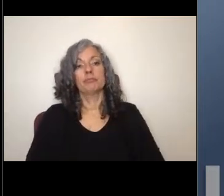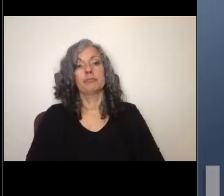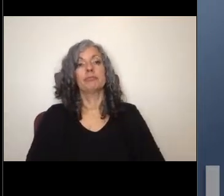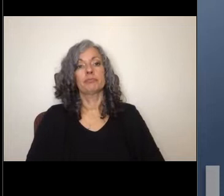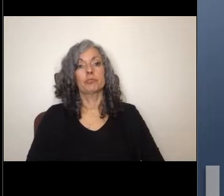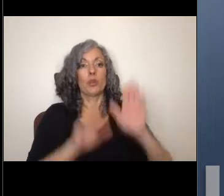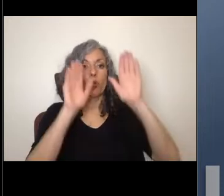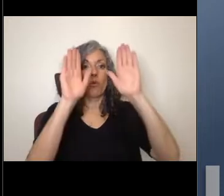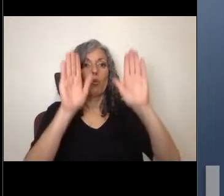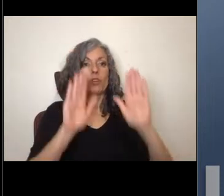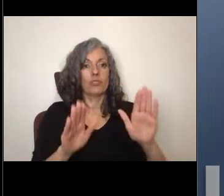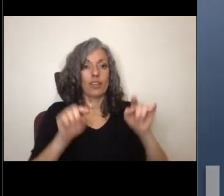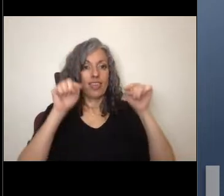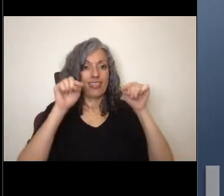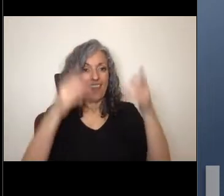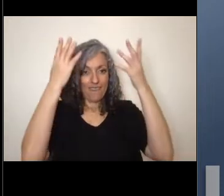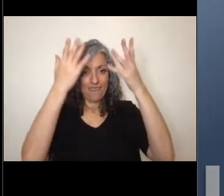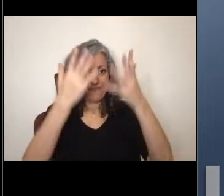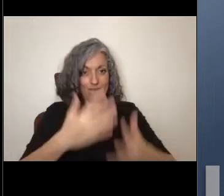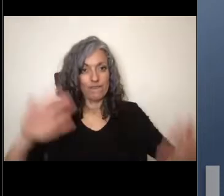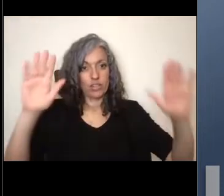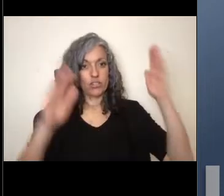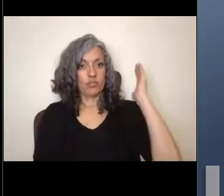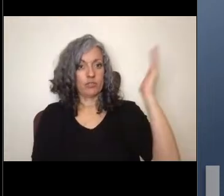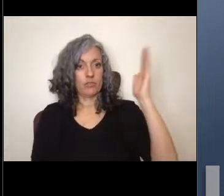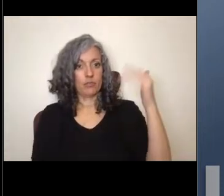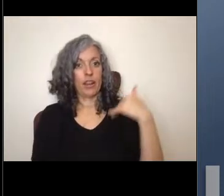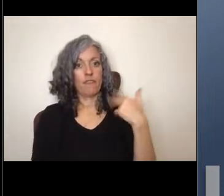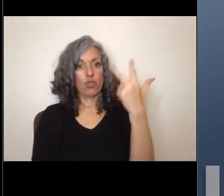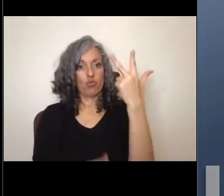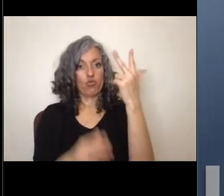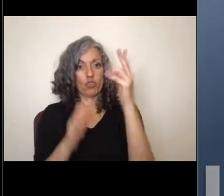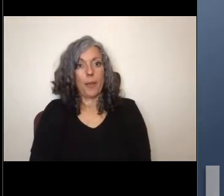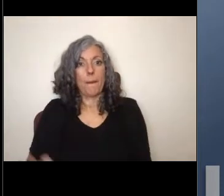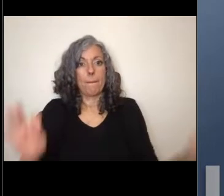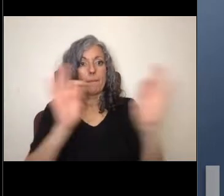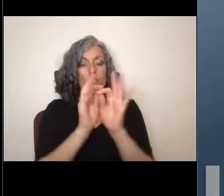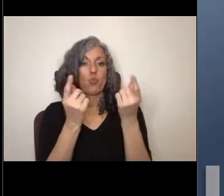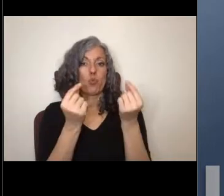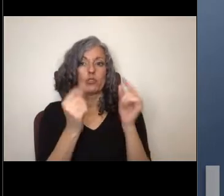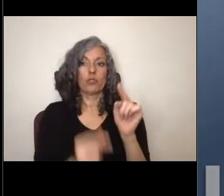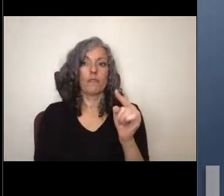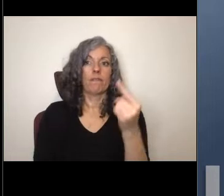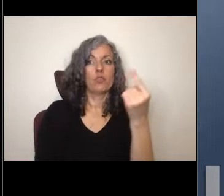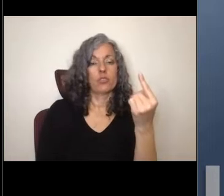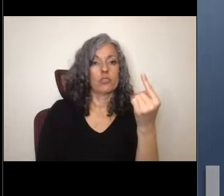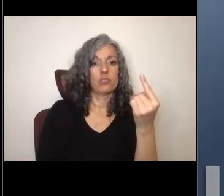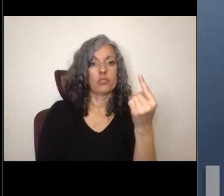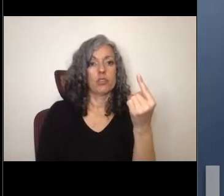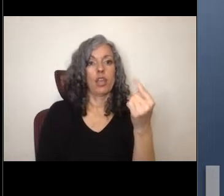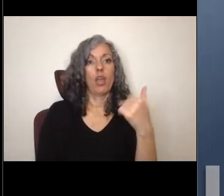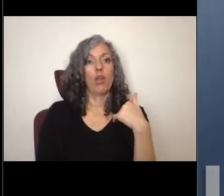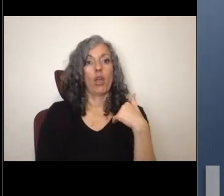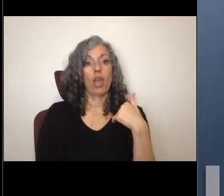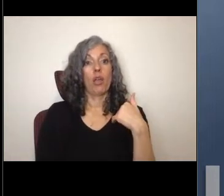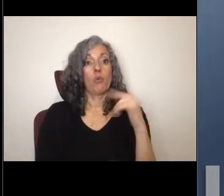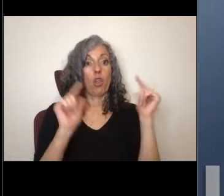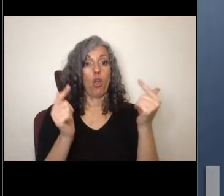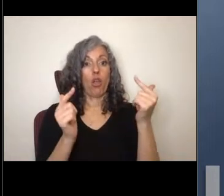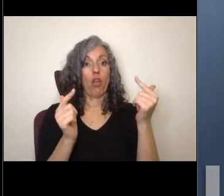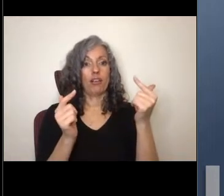That completes our agenda, but we have 3 important things to do. First, I would like a round of applause for our sign